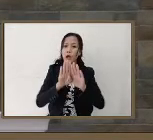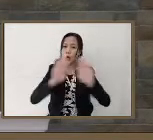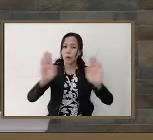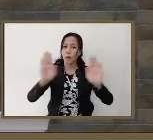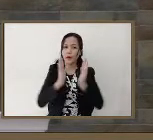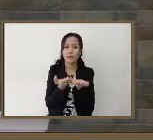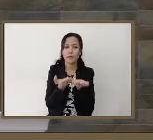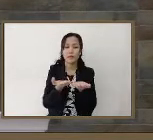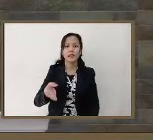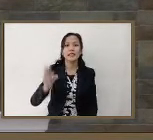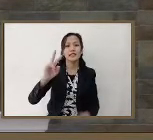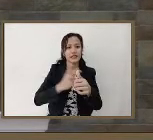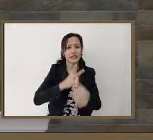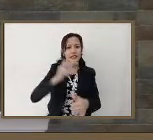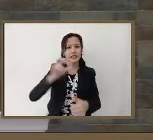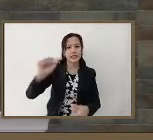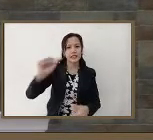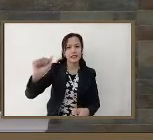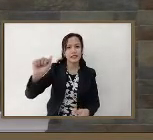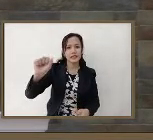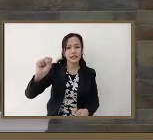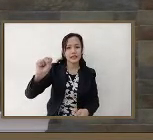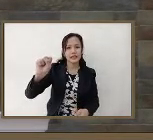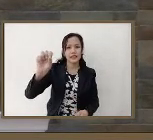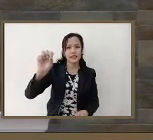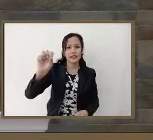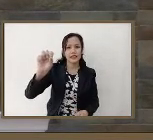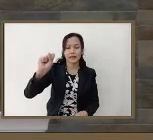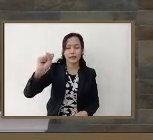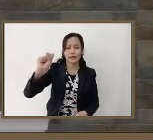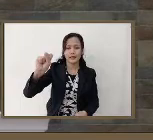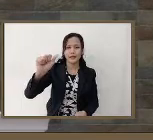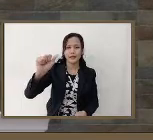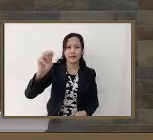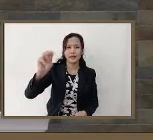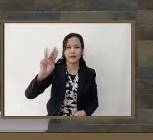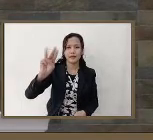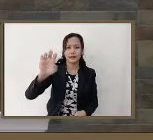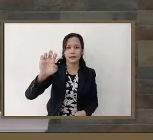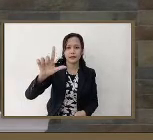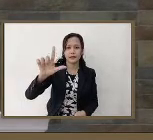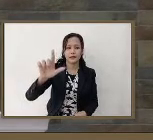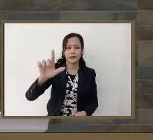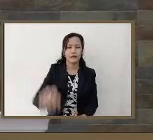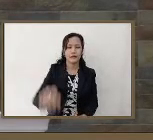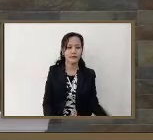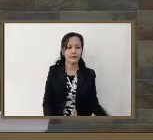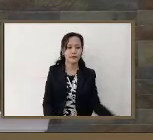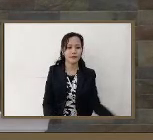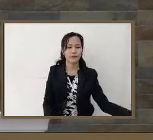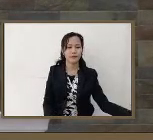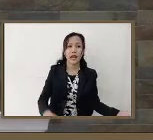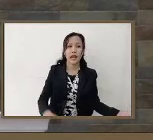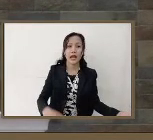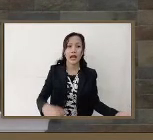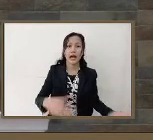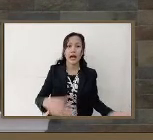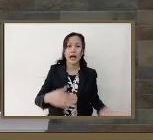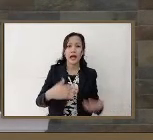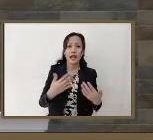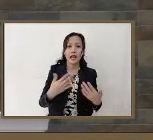after this ay magbibigay na po ako sa inyo ng short details about the book of